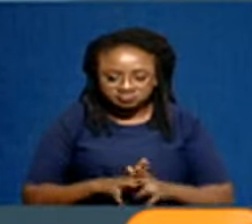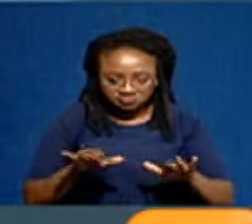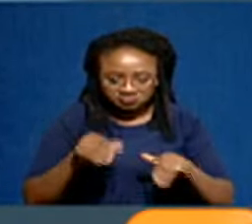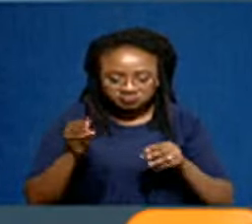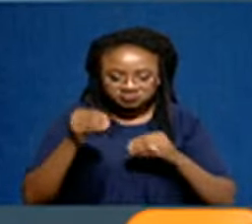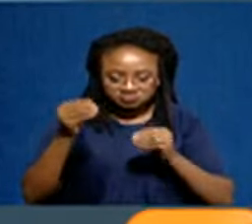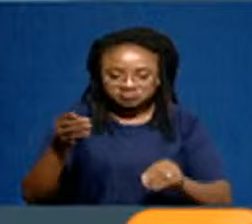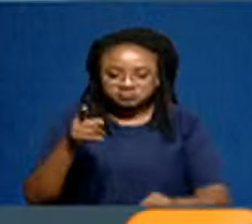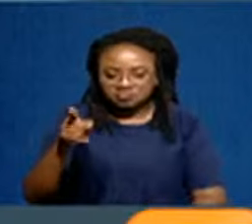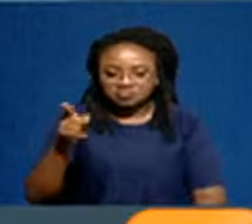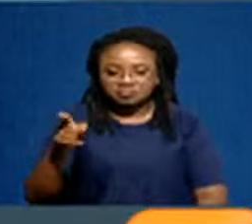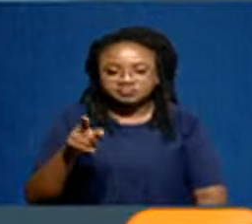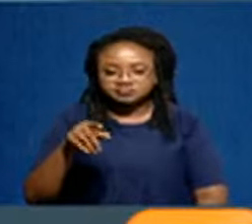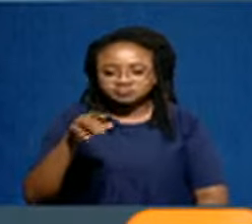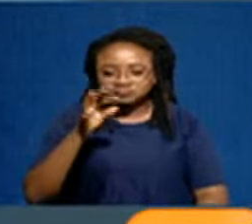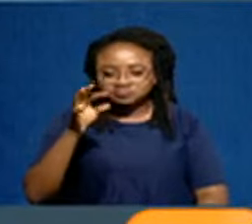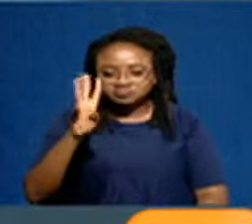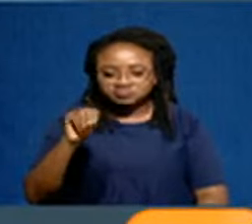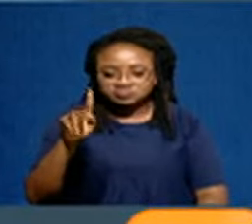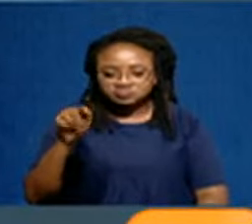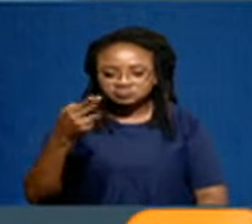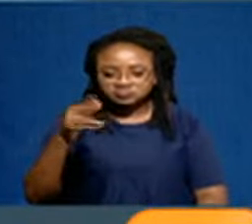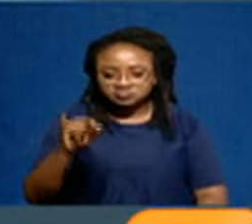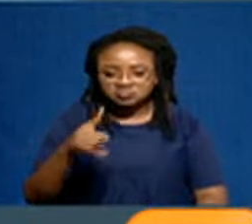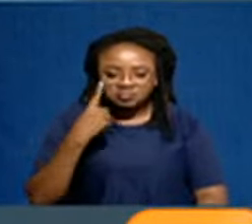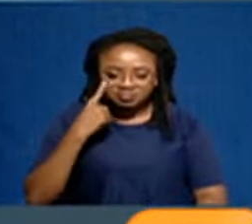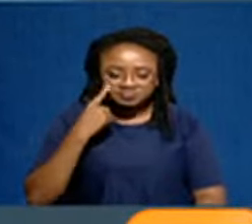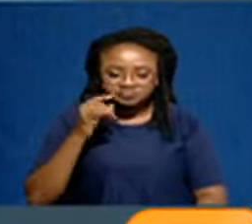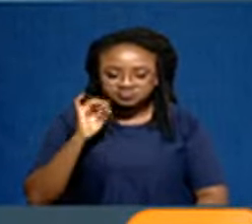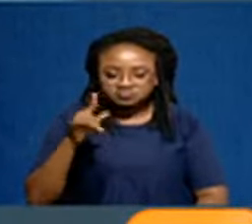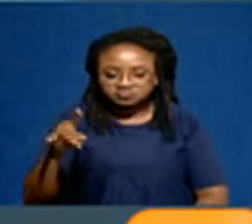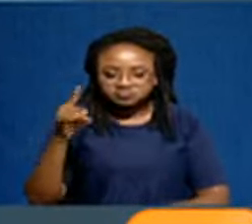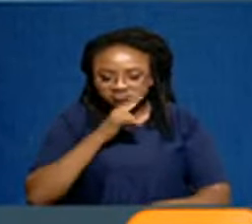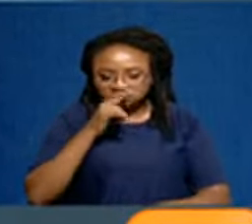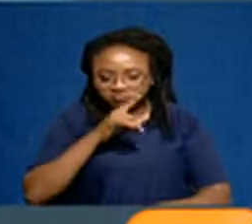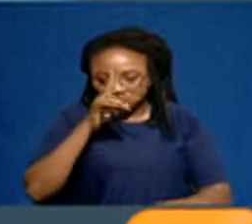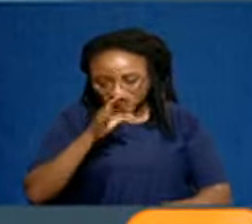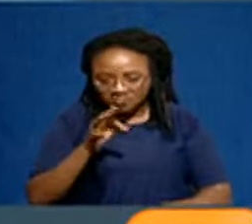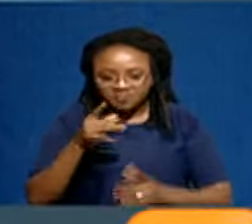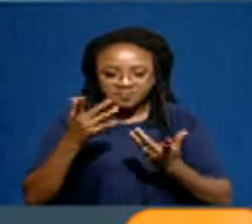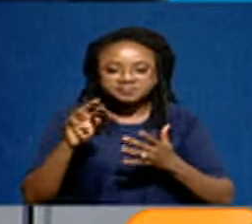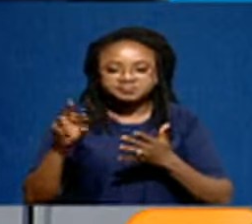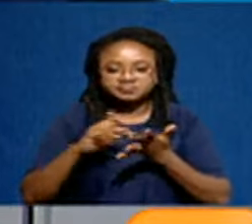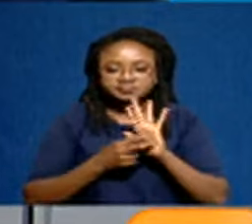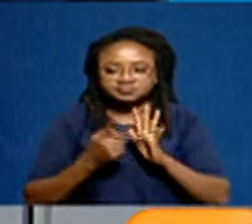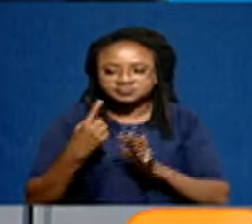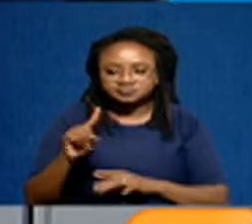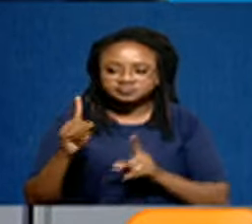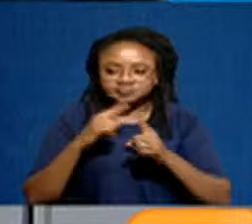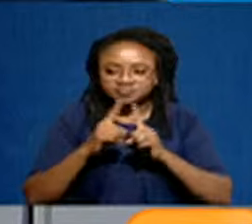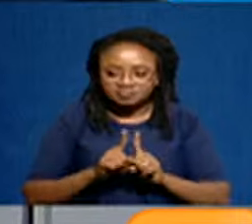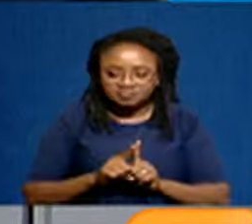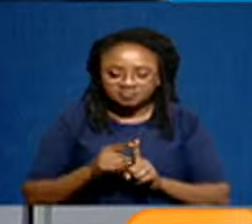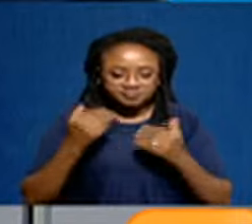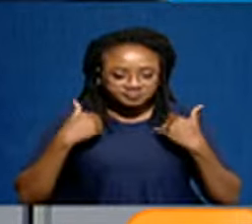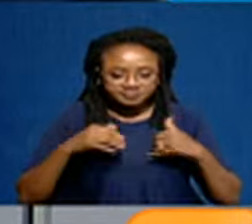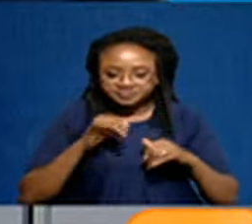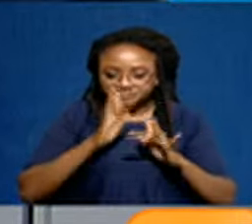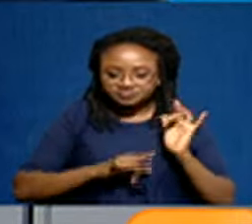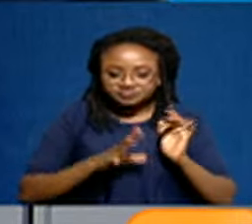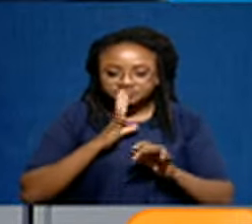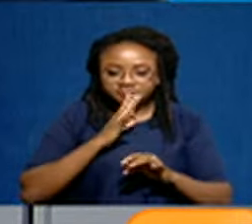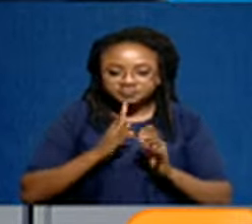of Nyeri an opportunity to see whether they're real threats or it means what he's saying. But they, from the council and I will not talk on his behalf, but I